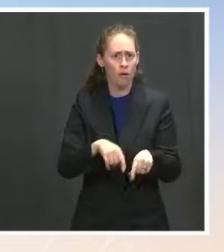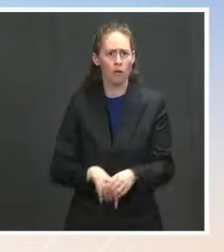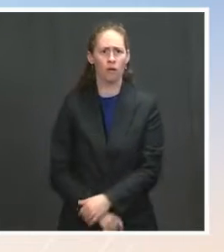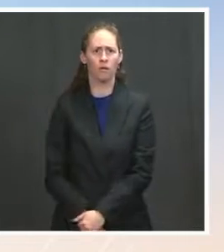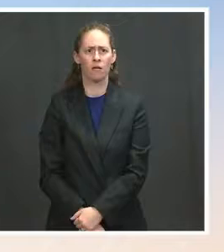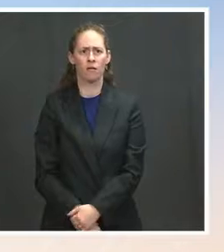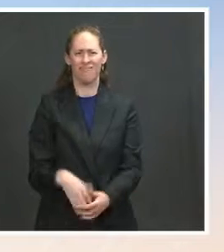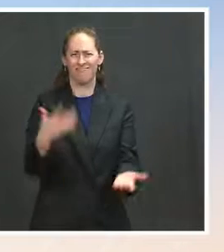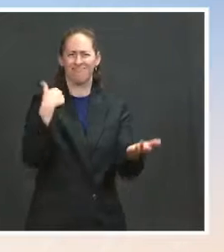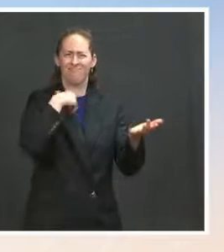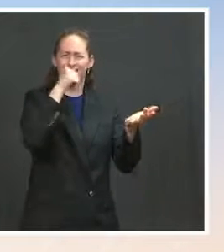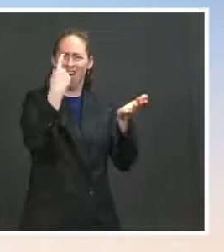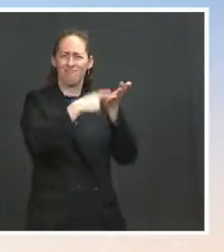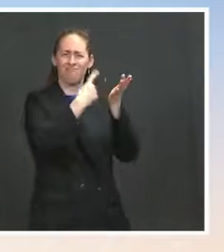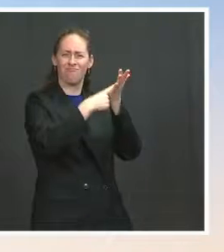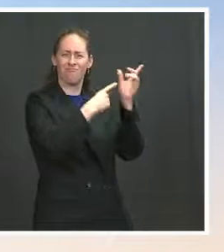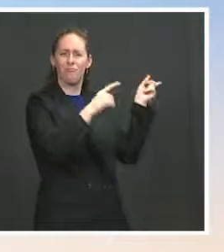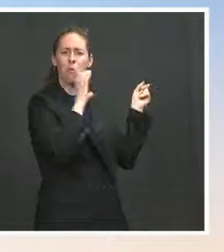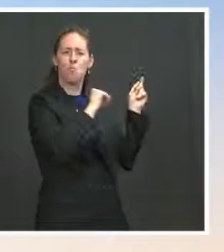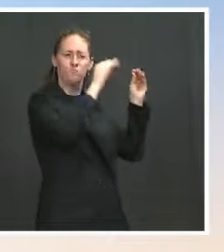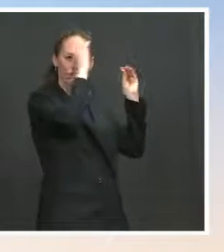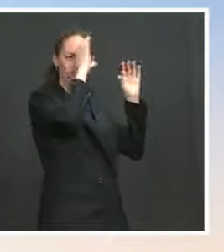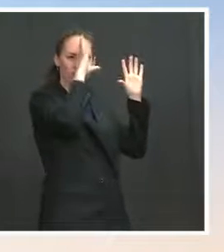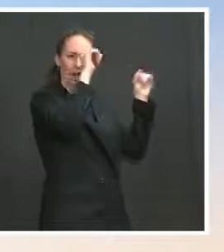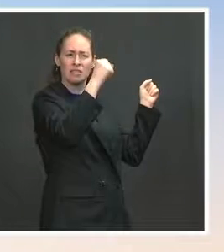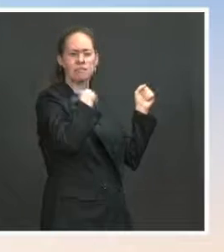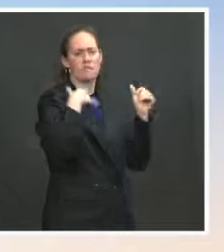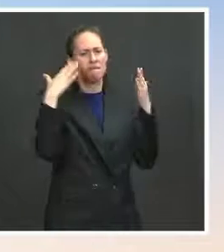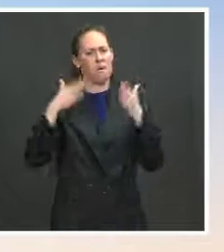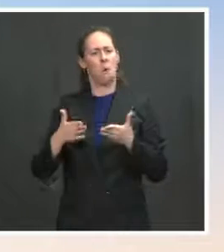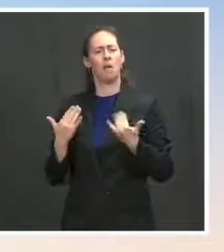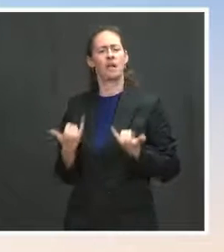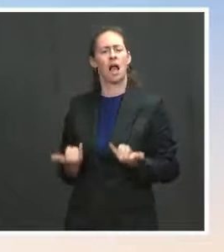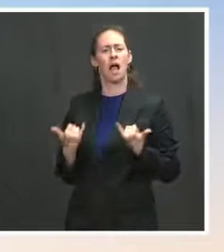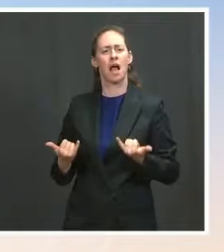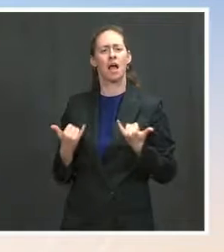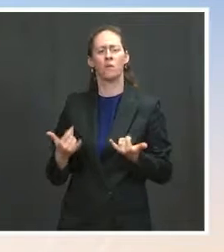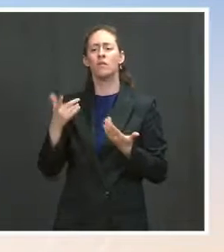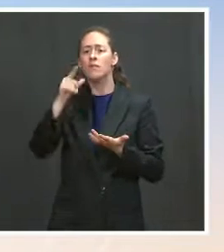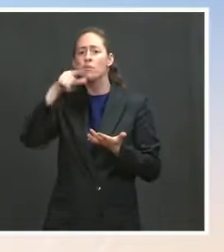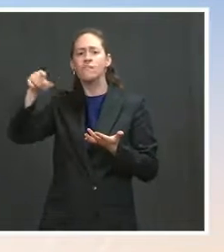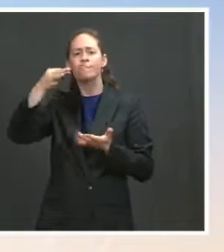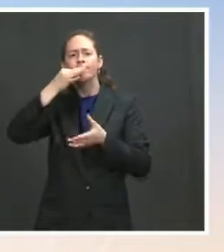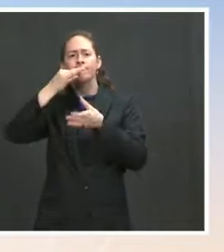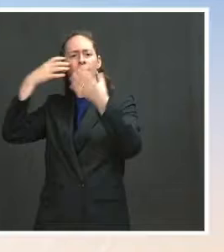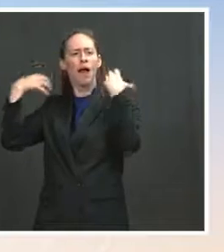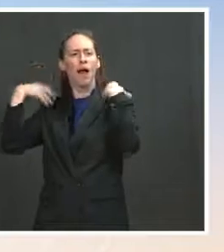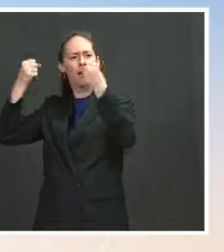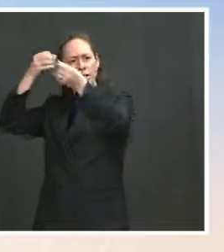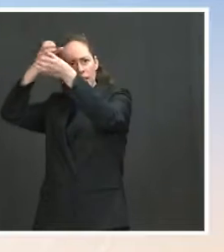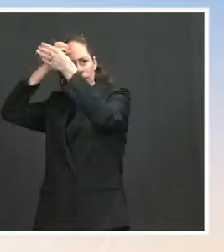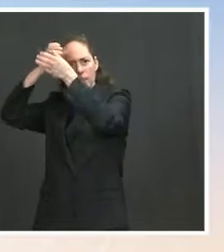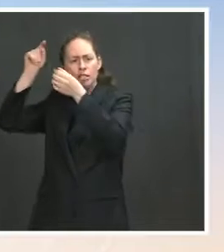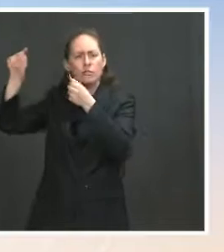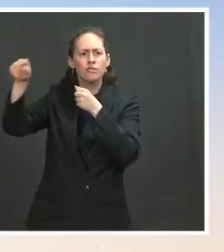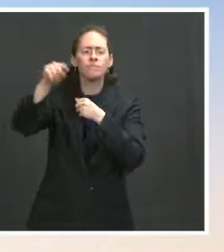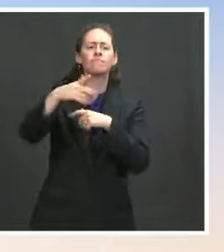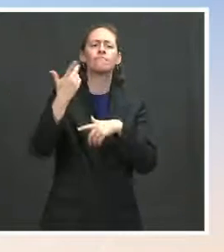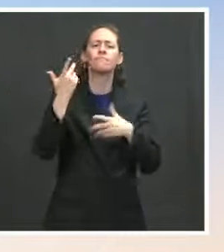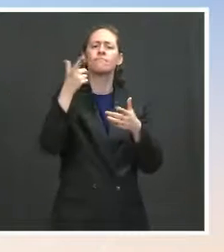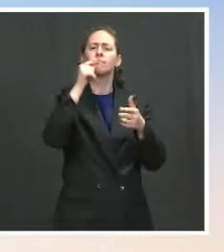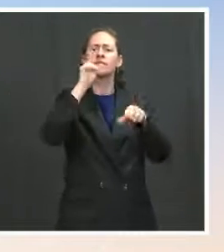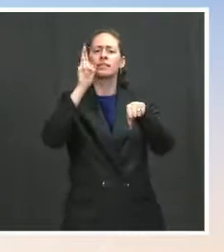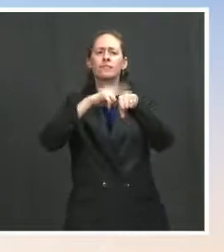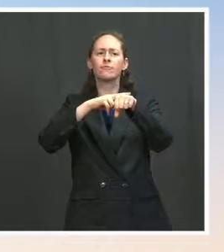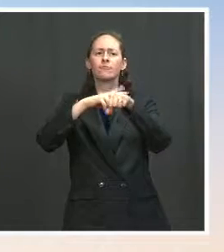federal government, whether that is our health experts, our medical experts, our national security team, to see what more we can unearth about the